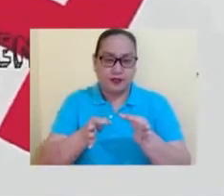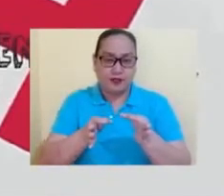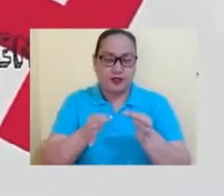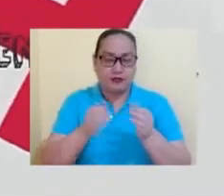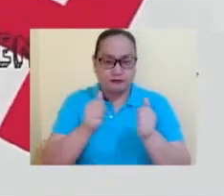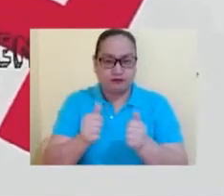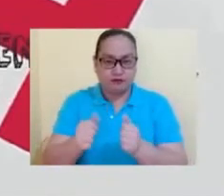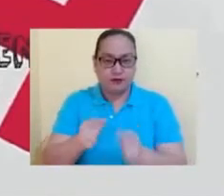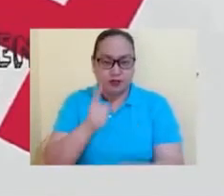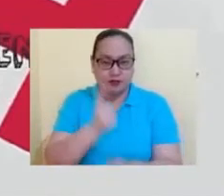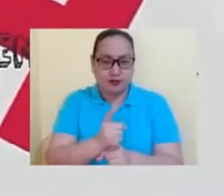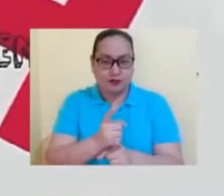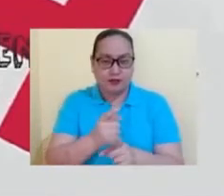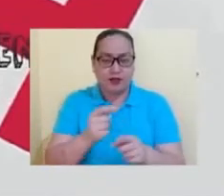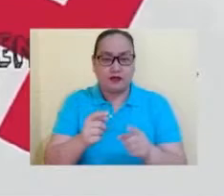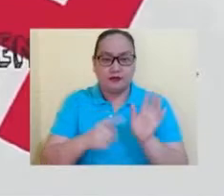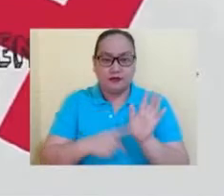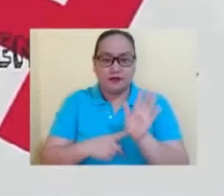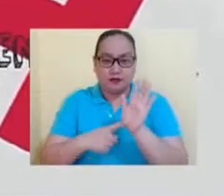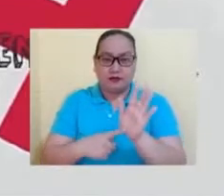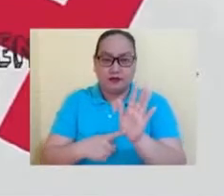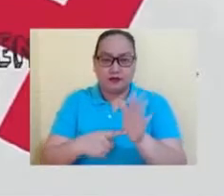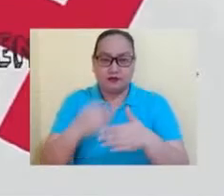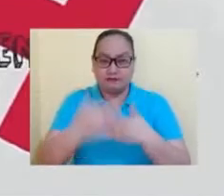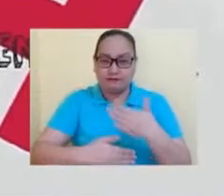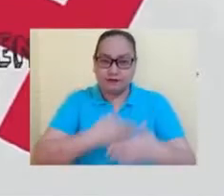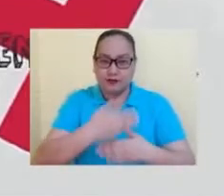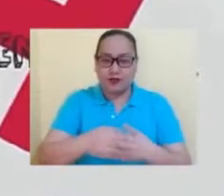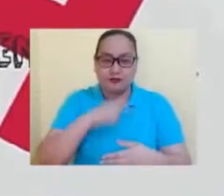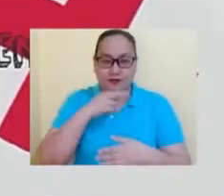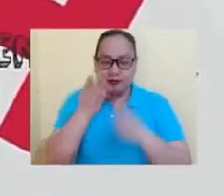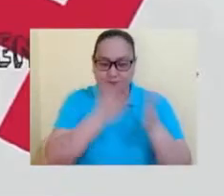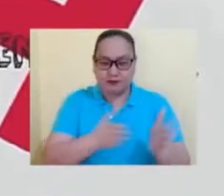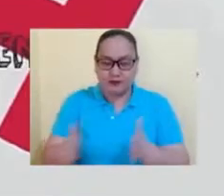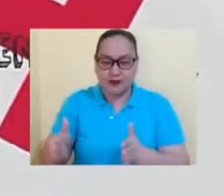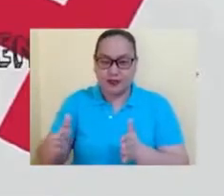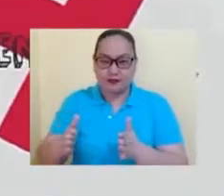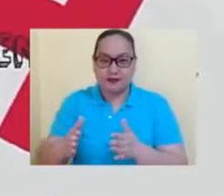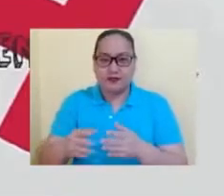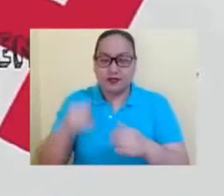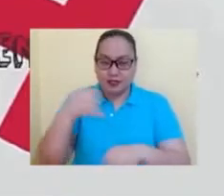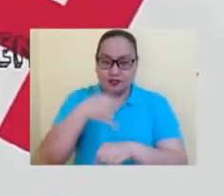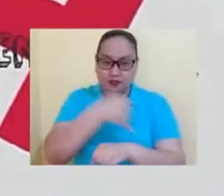properly demonstrate bandaging techniques for some unintentional injuries.